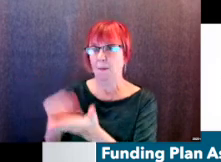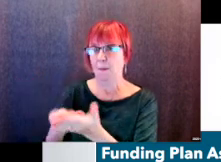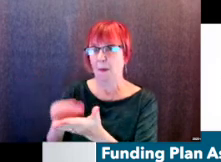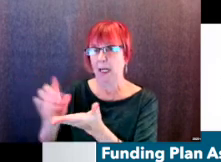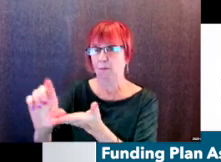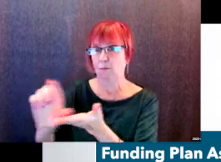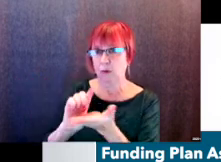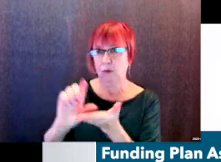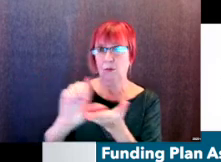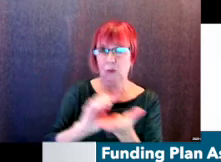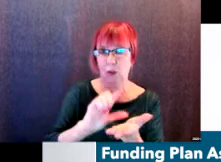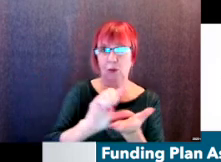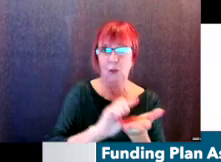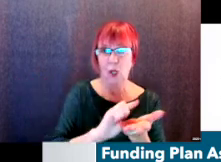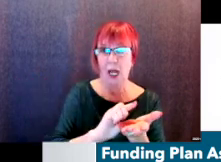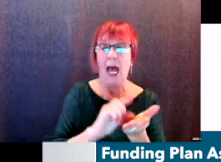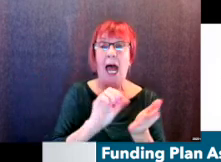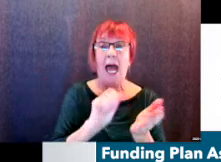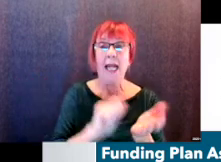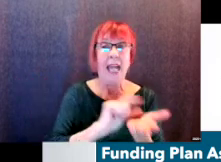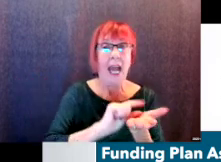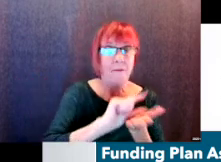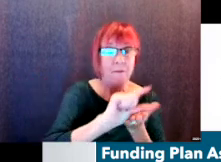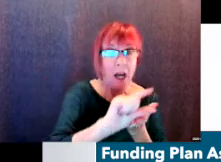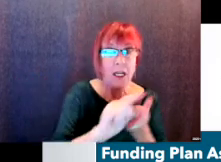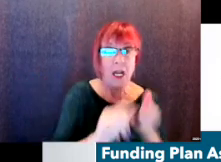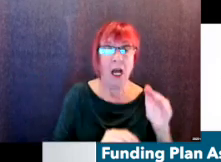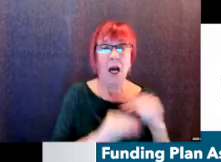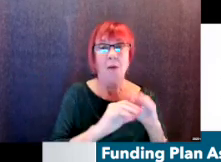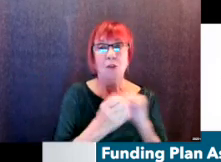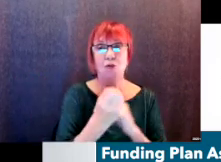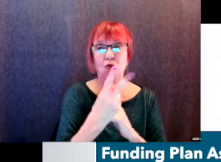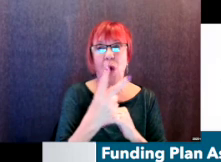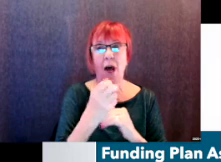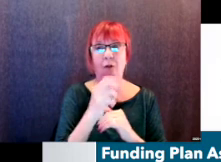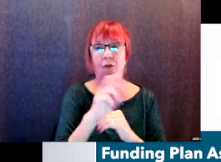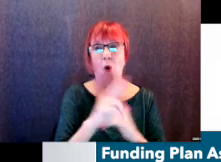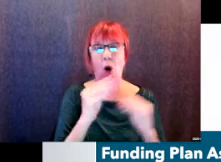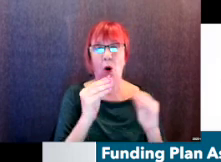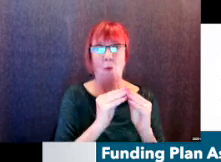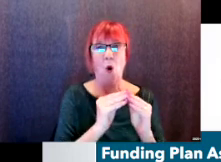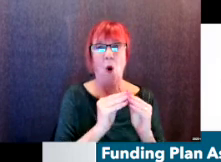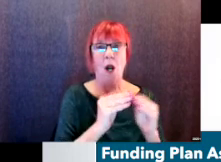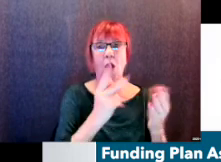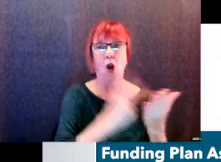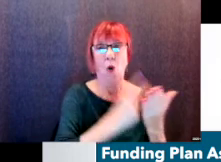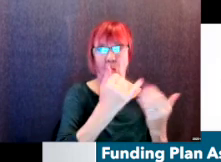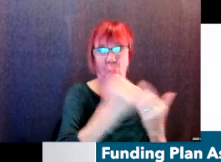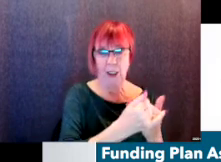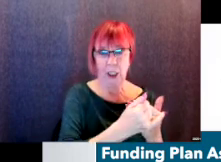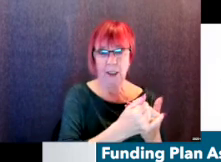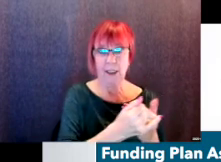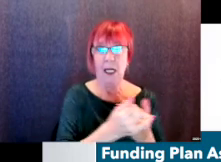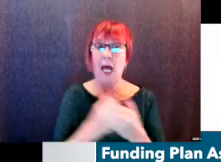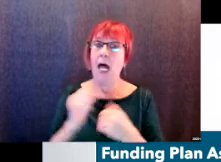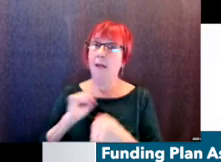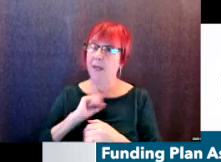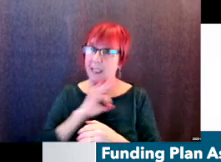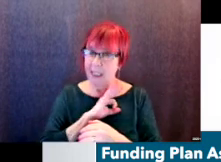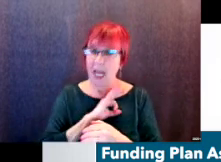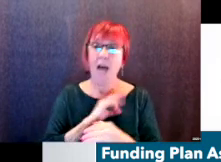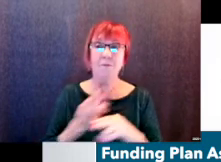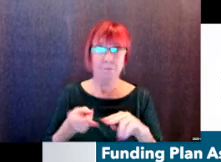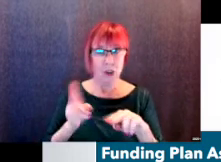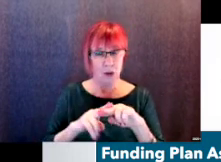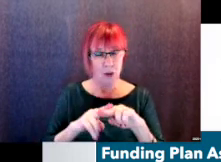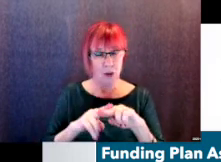We've moved information to our web pages, and we're working to update those throughout the year. We're always